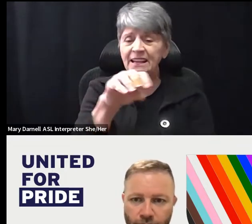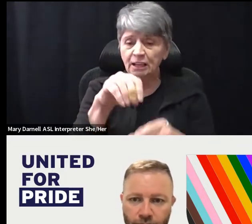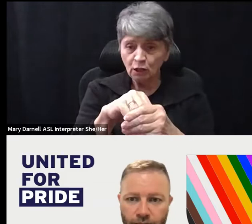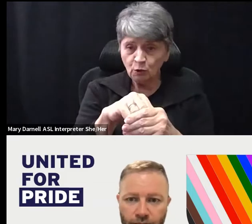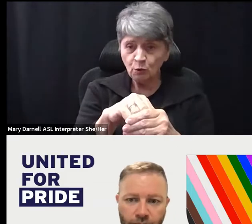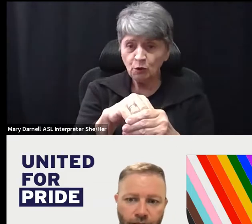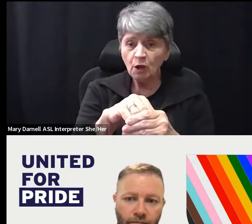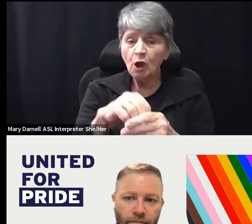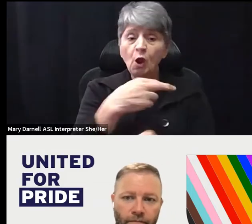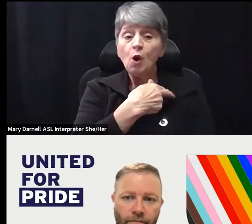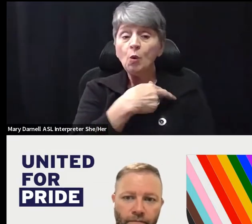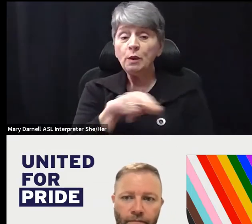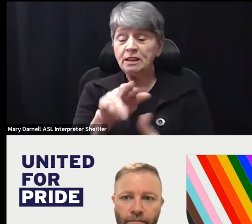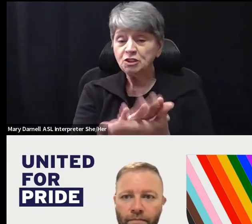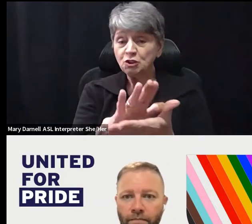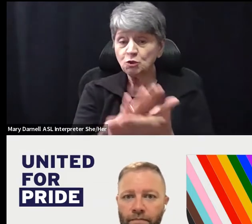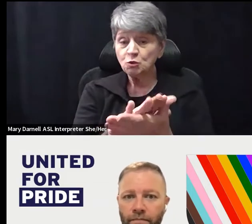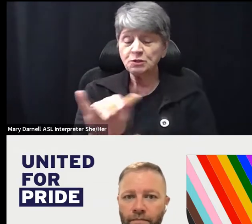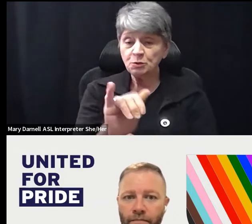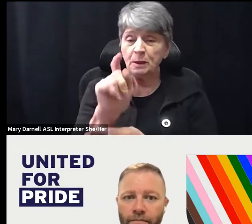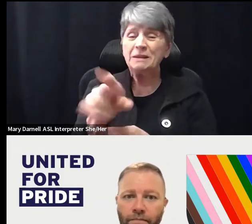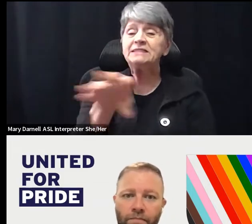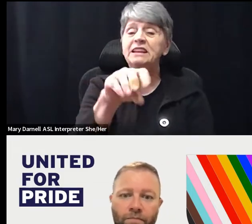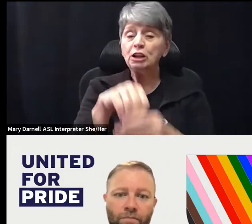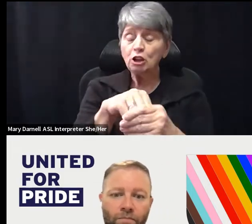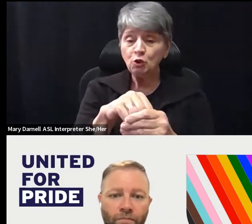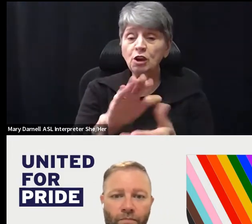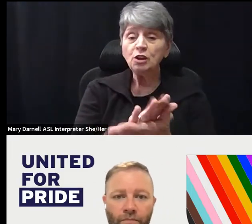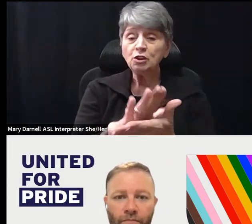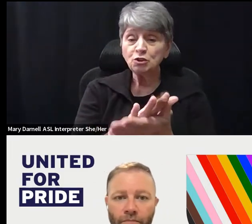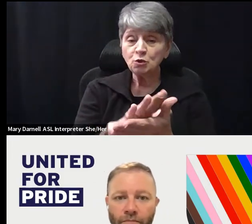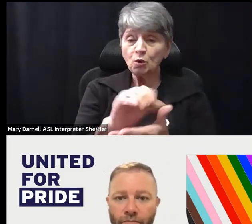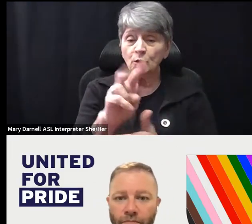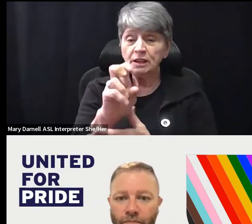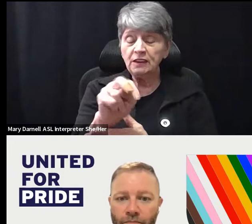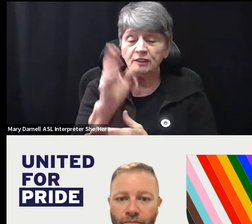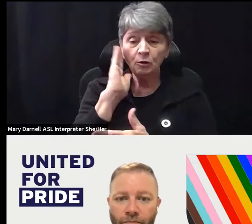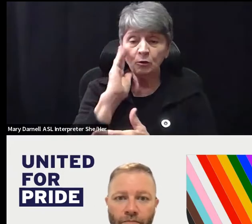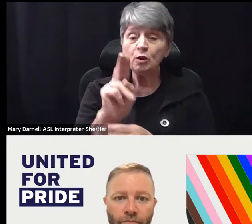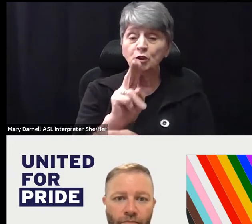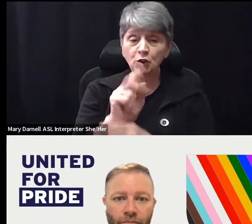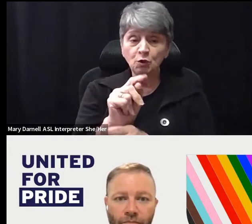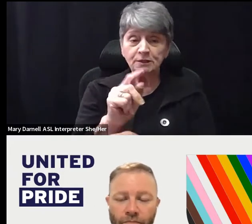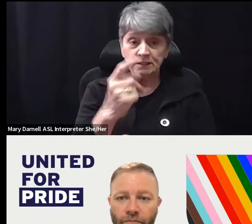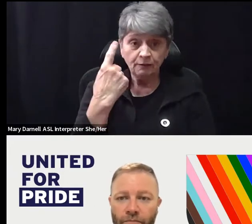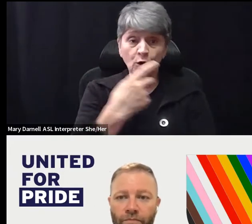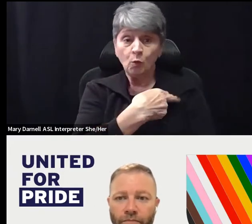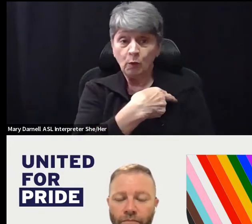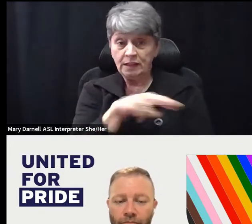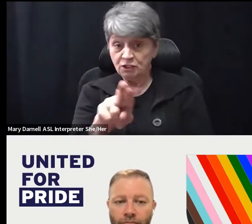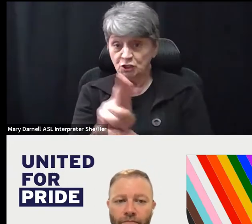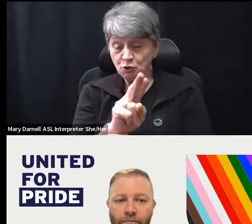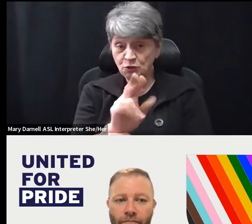jump, it has to include that school even if the school will put the money to religious use through religious instruction. And as